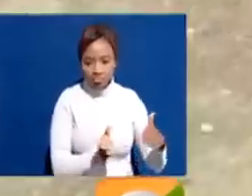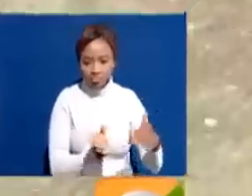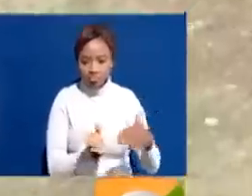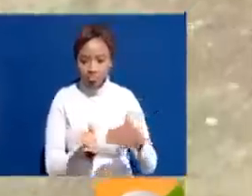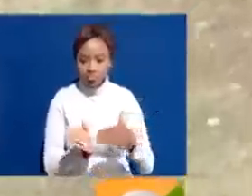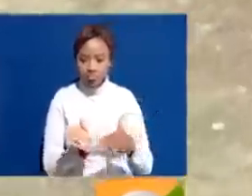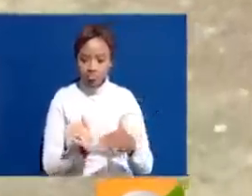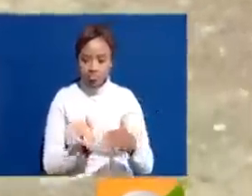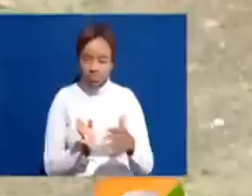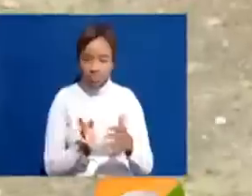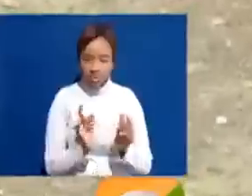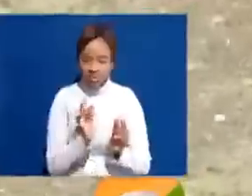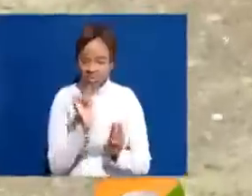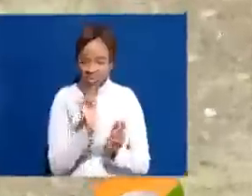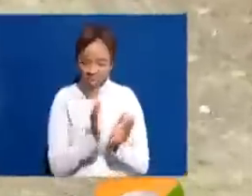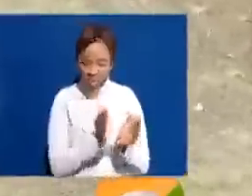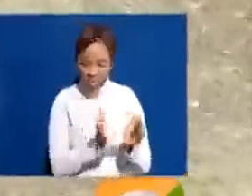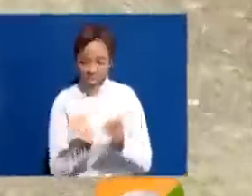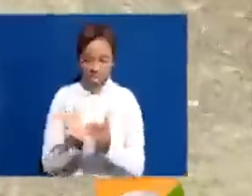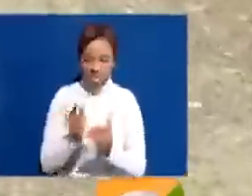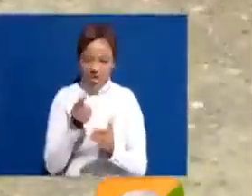eneo alikobatizwa Yesu.